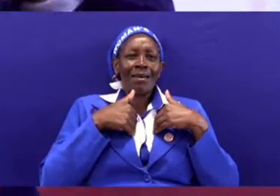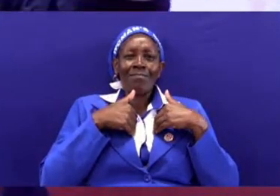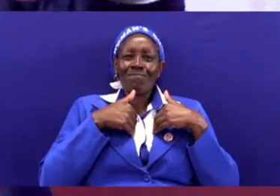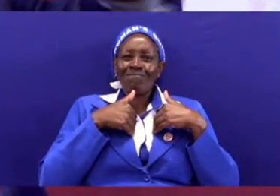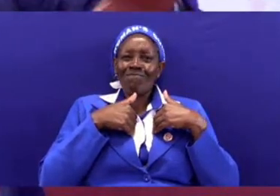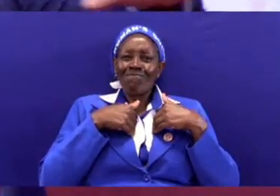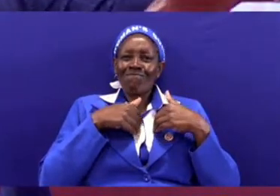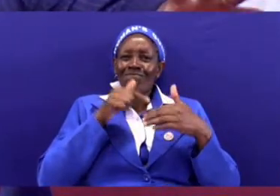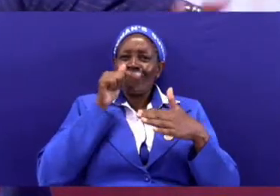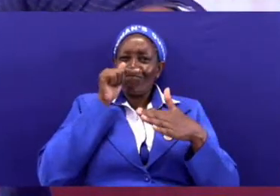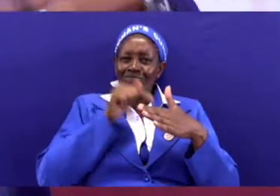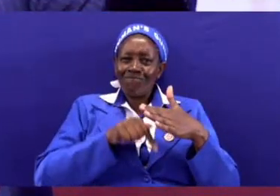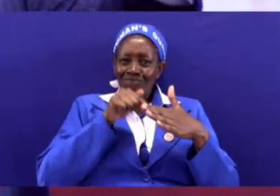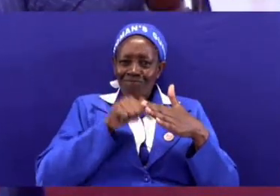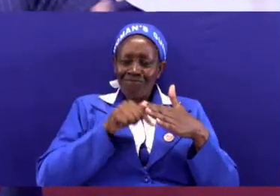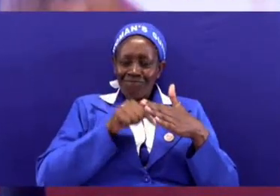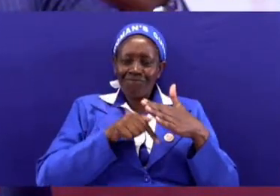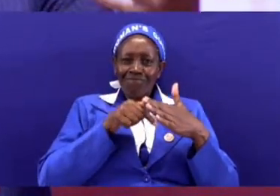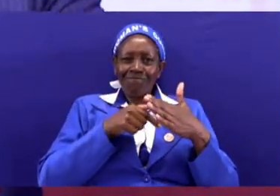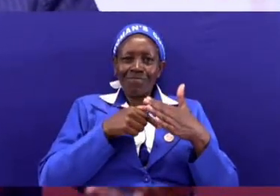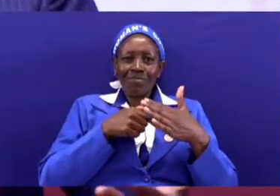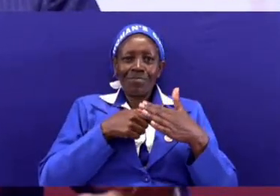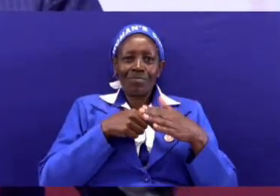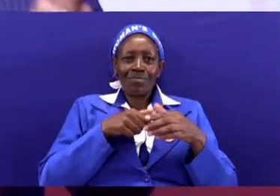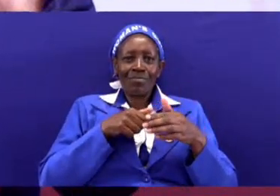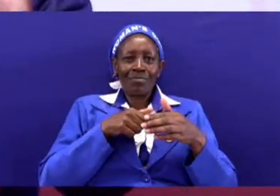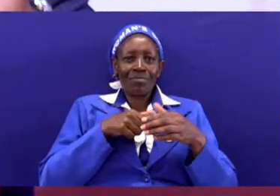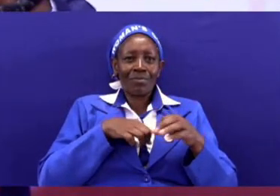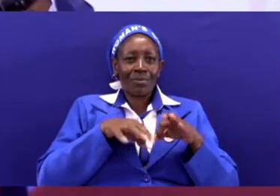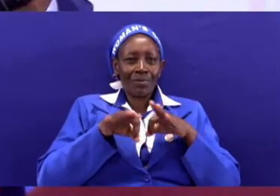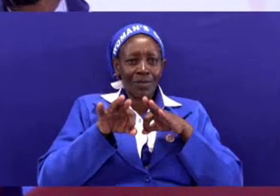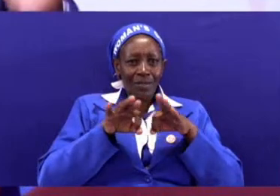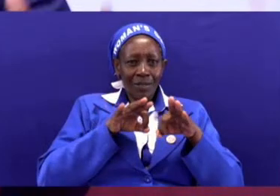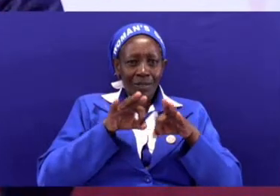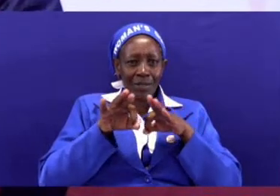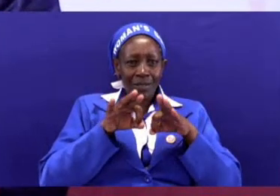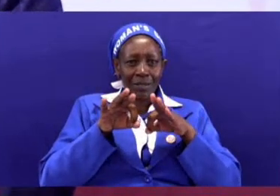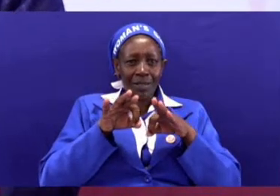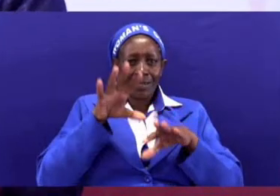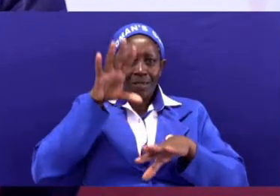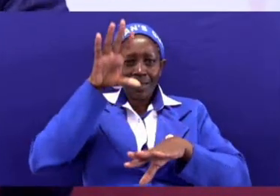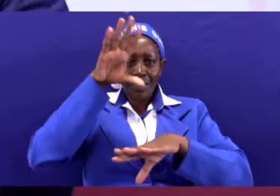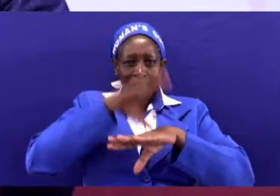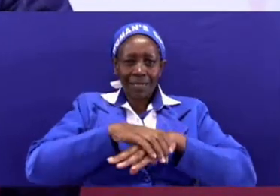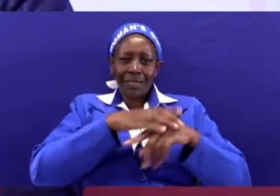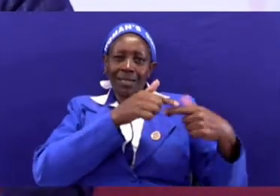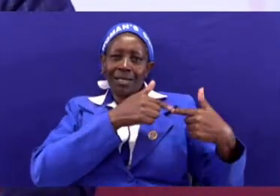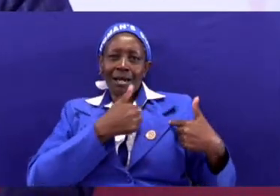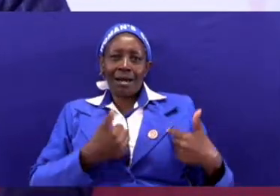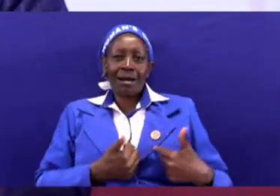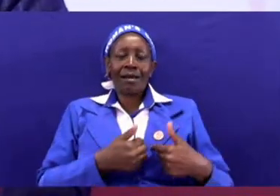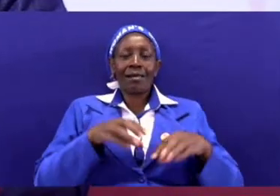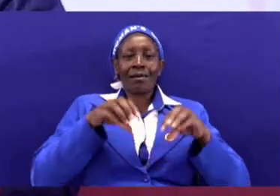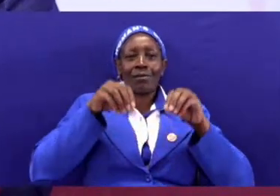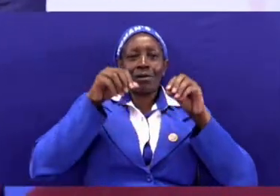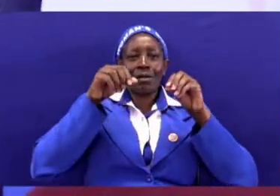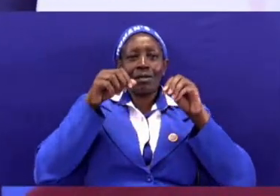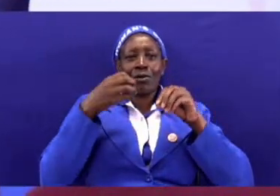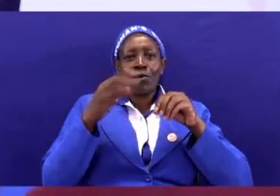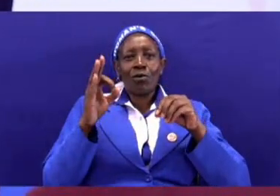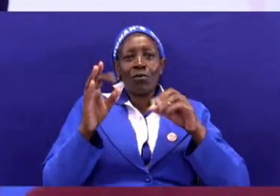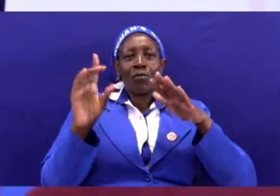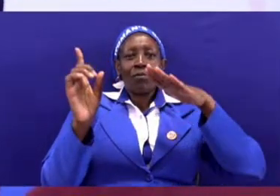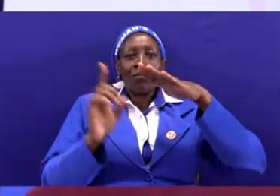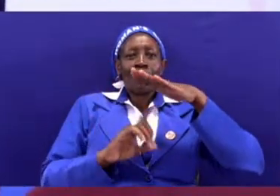the quantities or the KPIs of ministry, but to really get at the heart of it, the quality of ministry. That as we focus